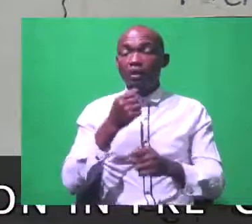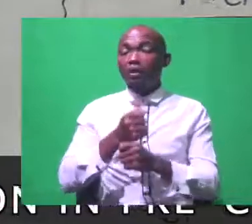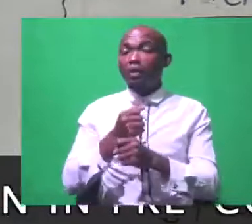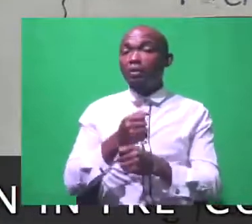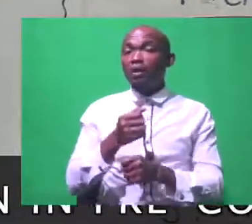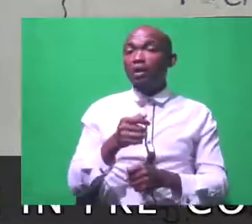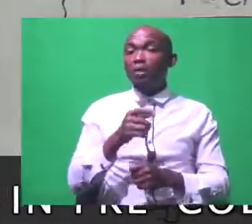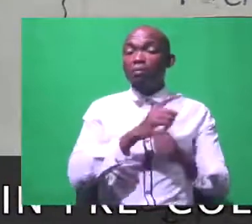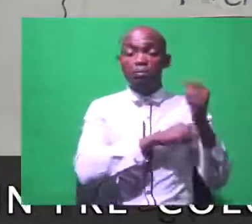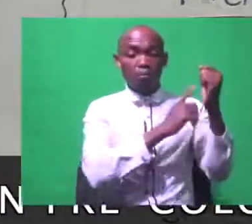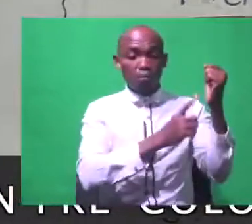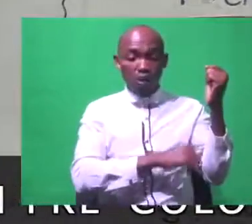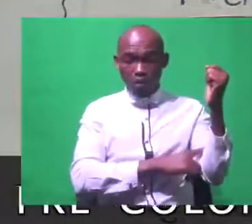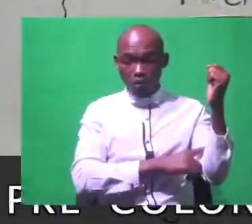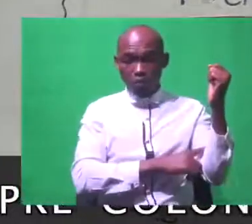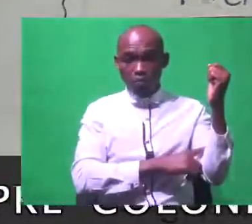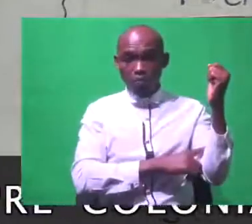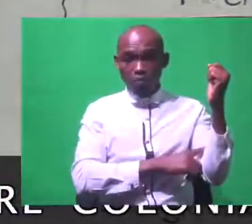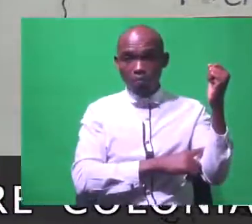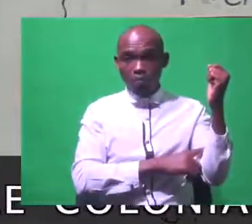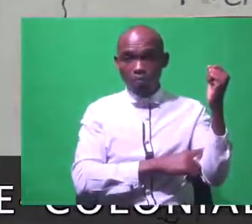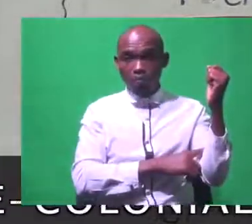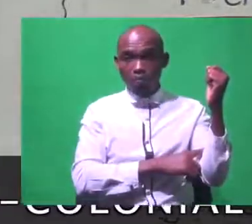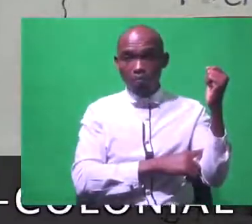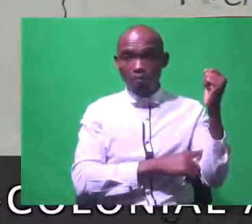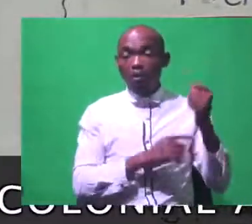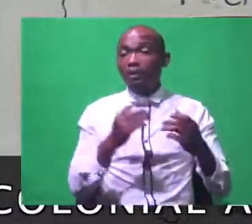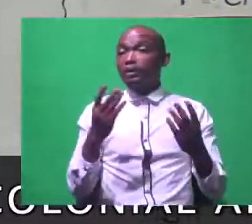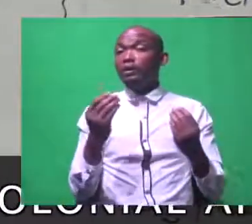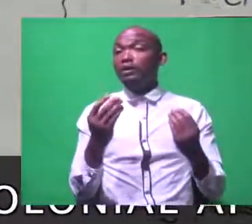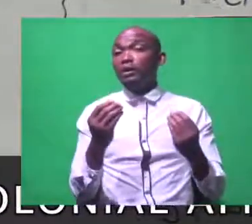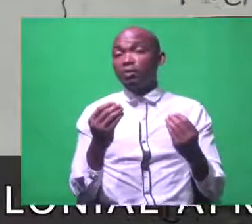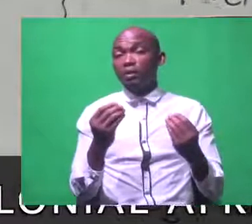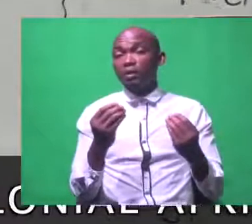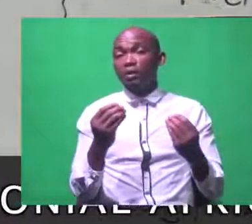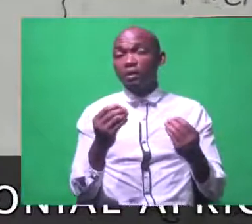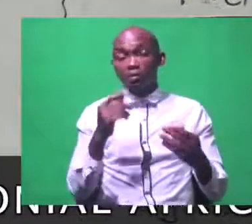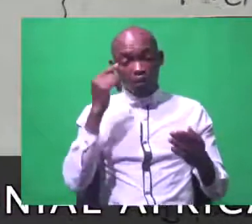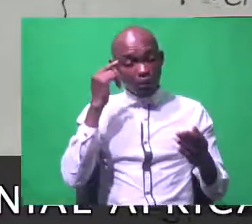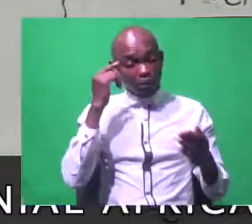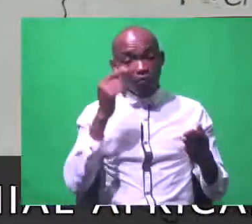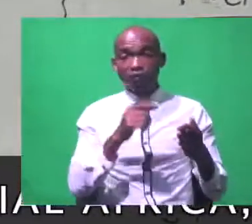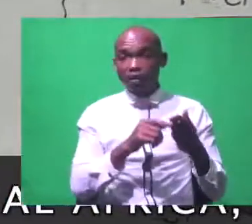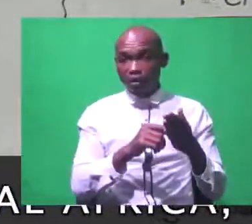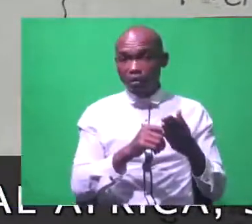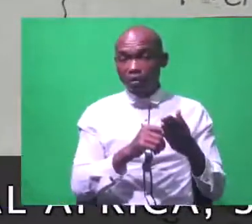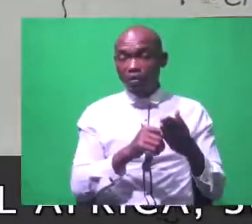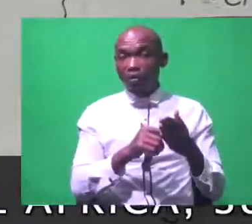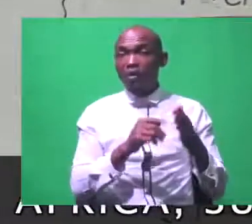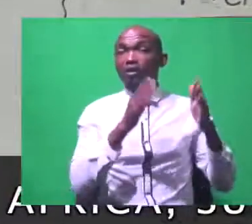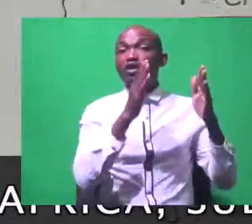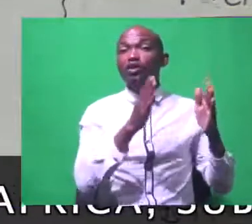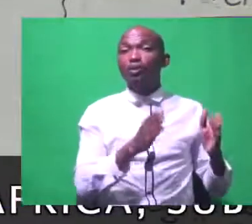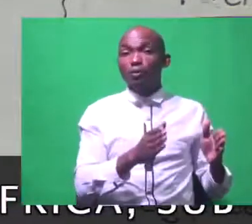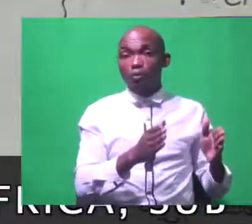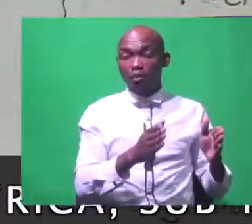So human labor or labor power simply can be defined as